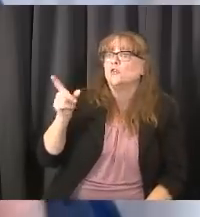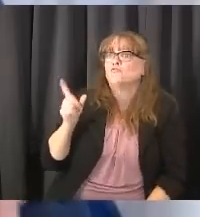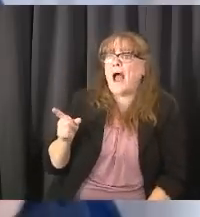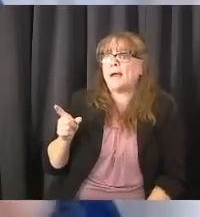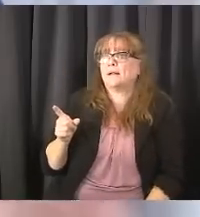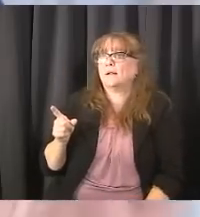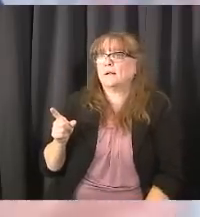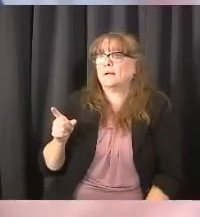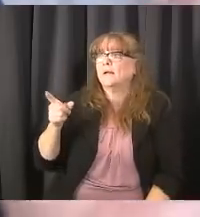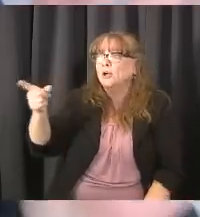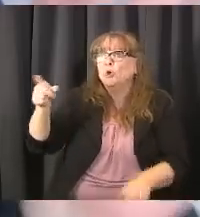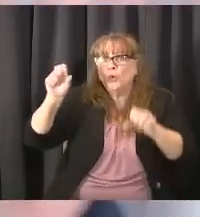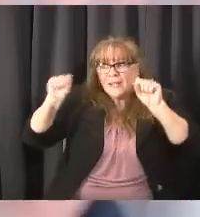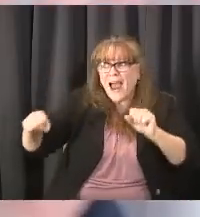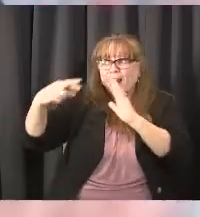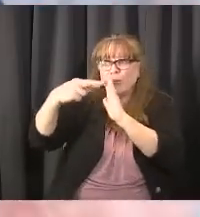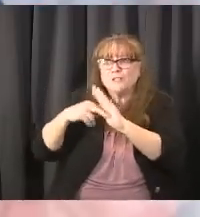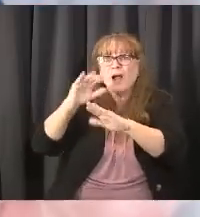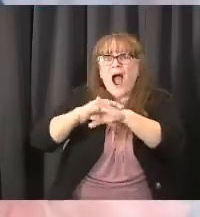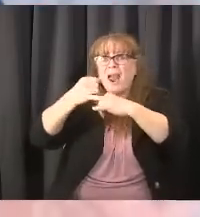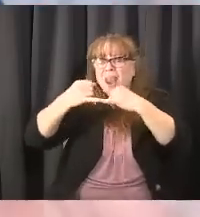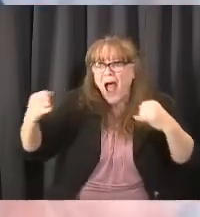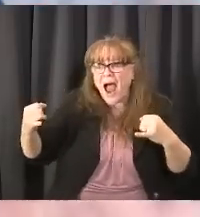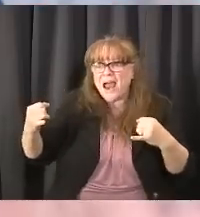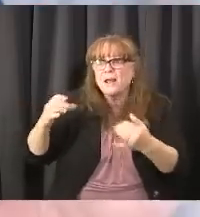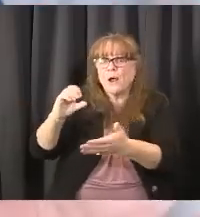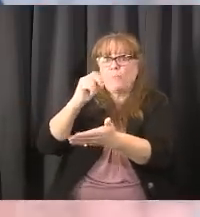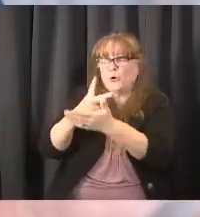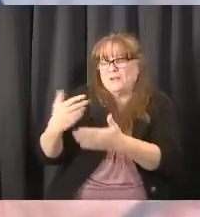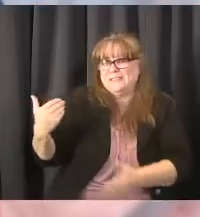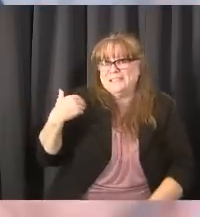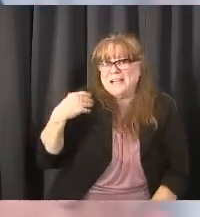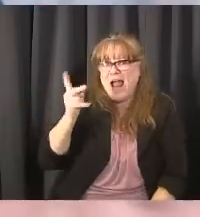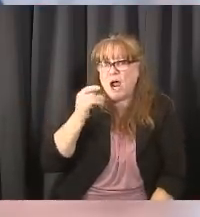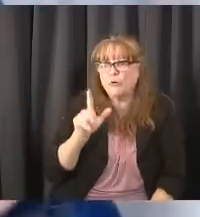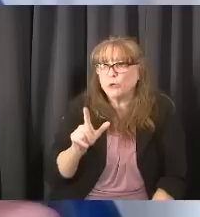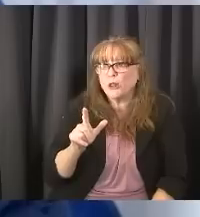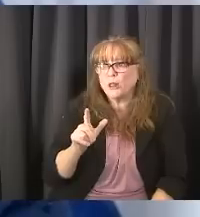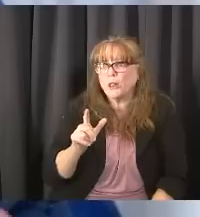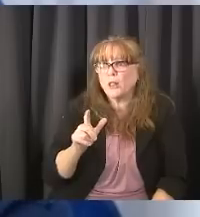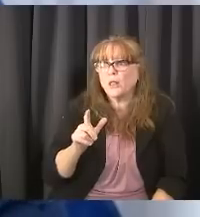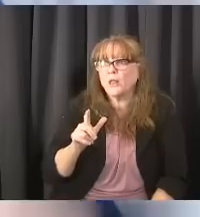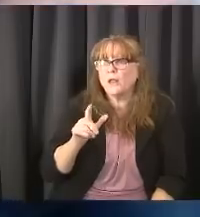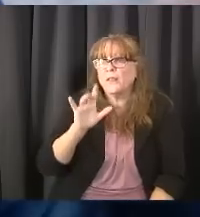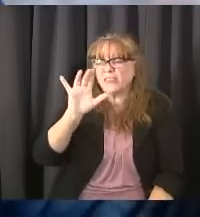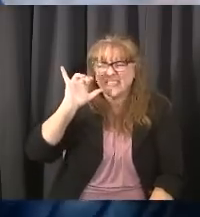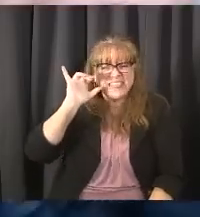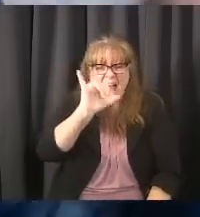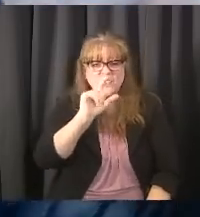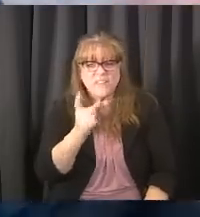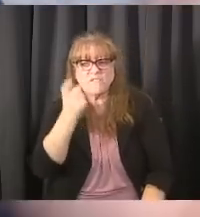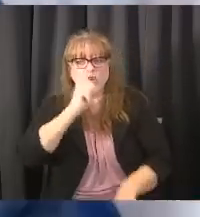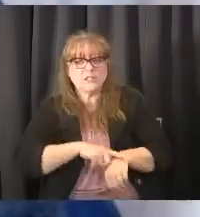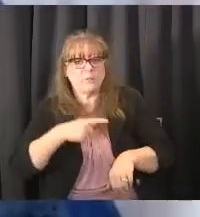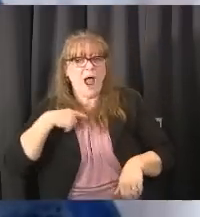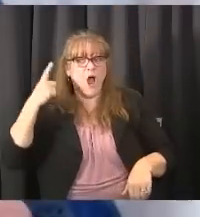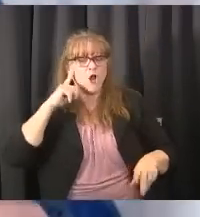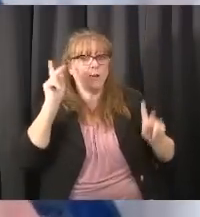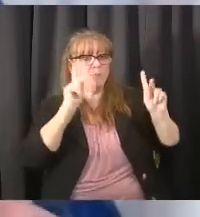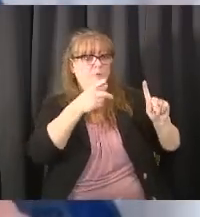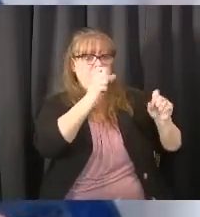that you all make us aware of the very first complaint of predatory practices in towing that we've heard associated with COVID-19. There's always